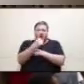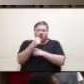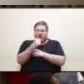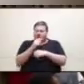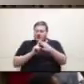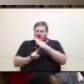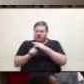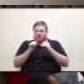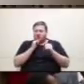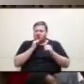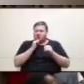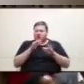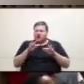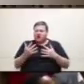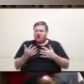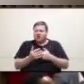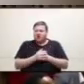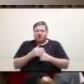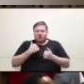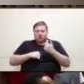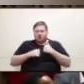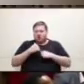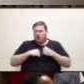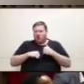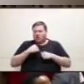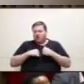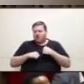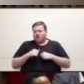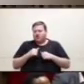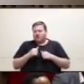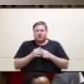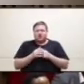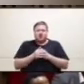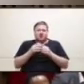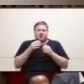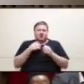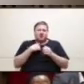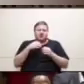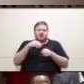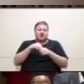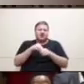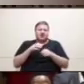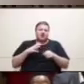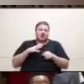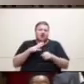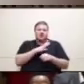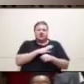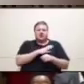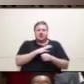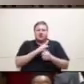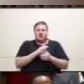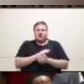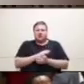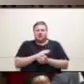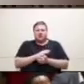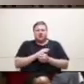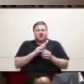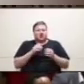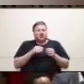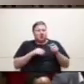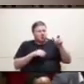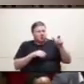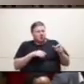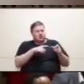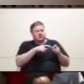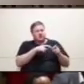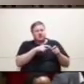previous council. So it happens that in the previous council, one of the officials who is now an employee,